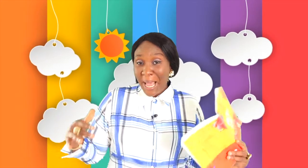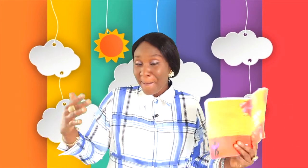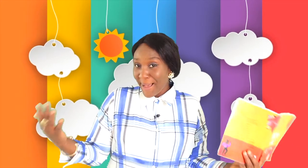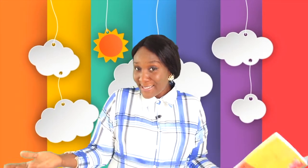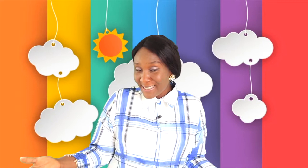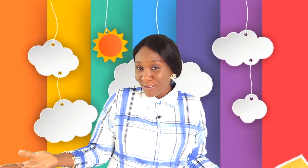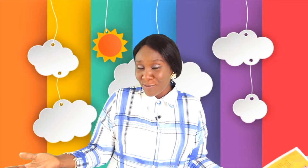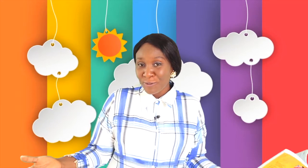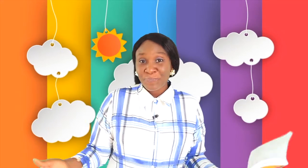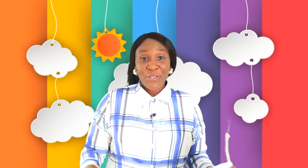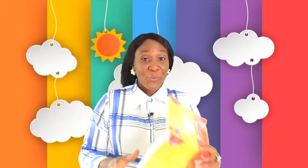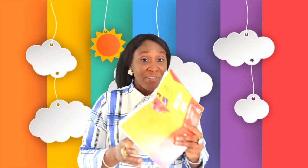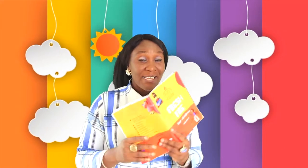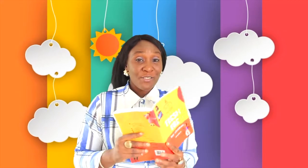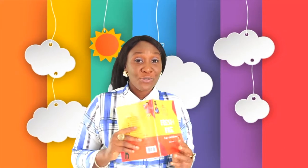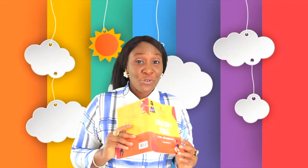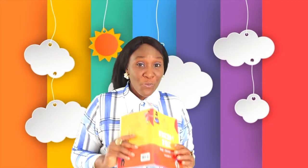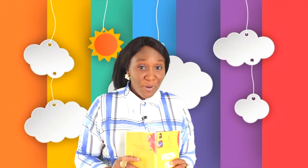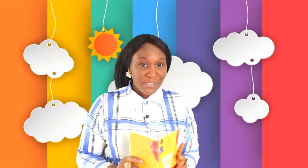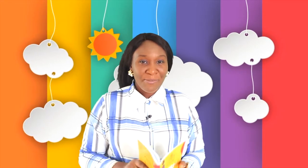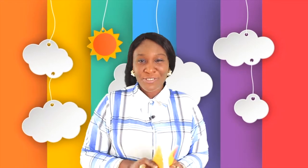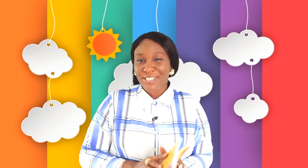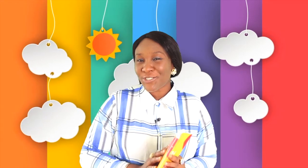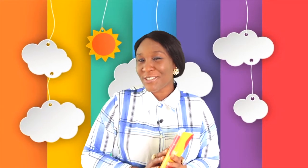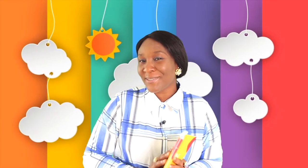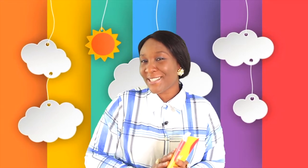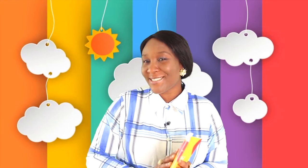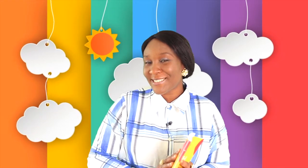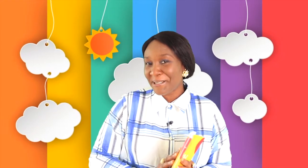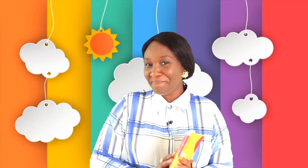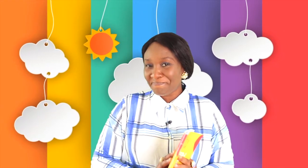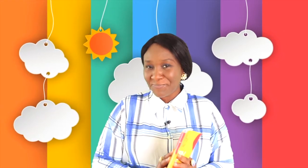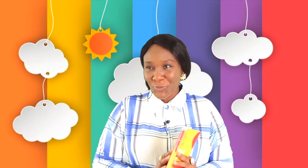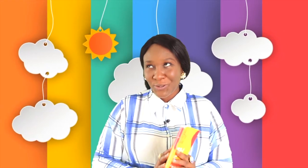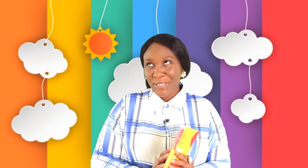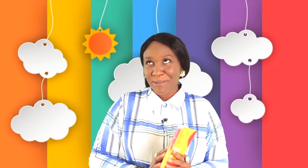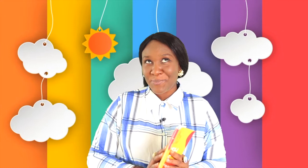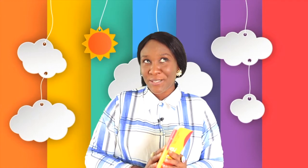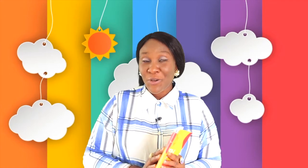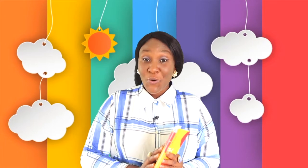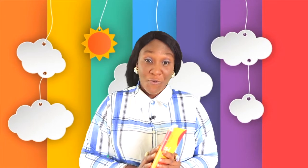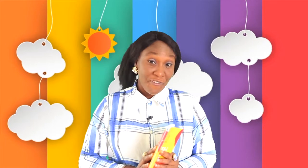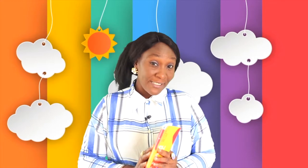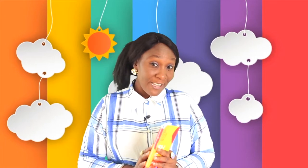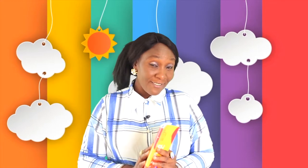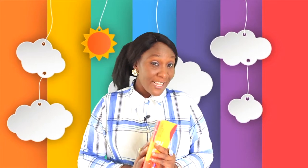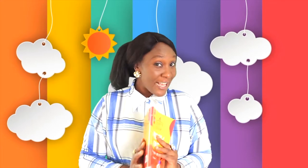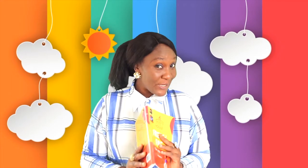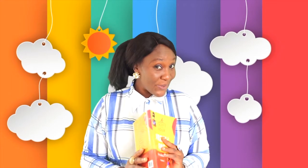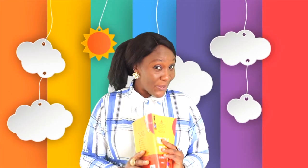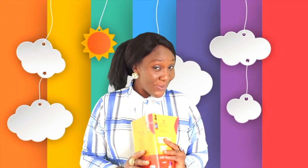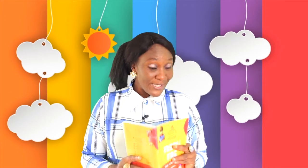Light, Basketful. So we've learned so much. I'm going to teach you something else today. What could that be? We'll find